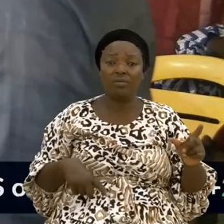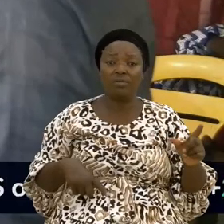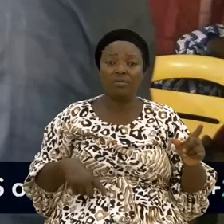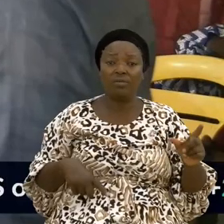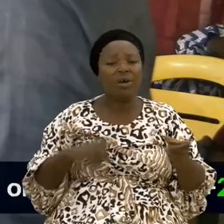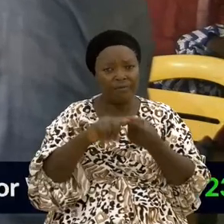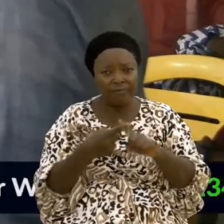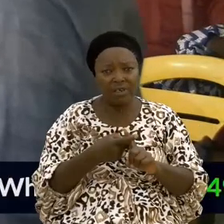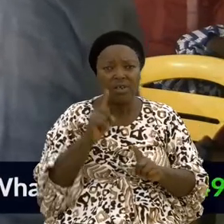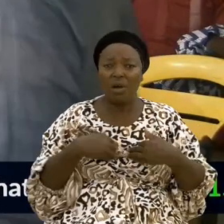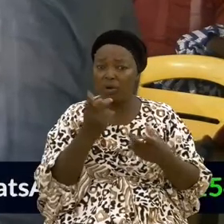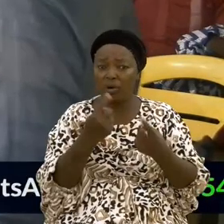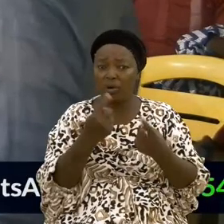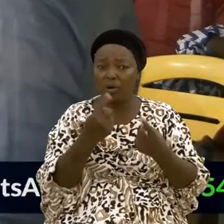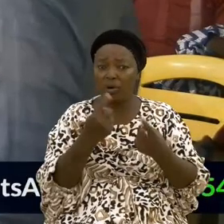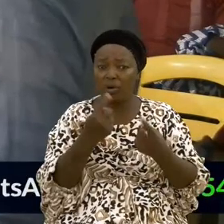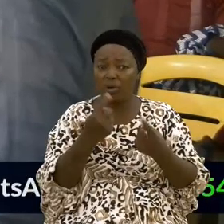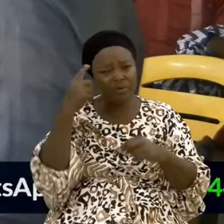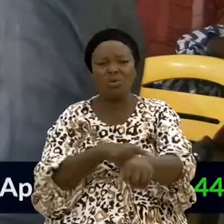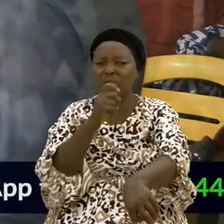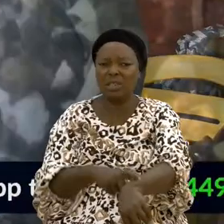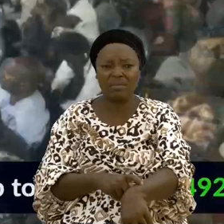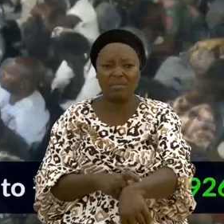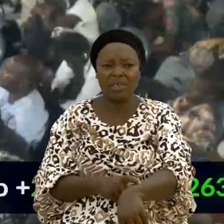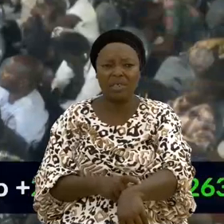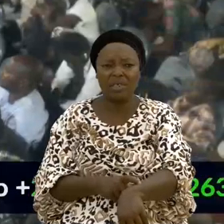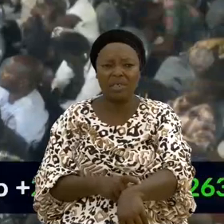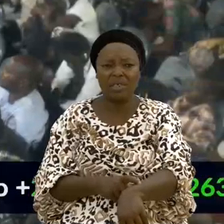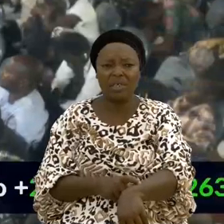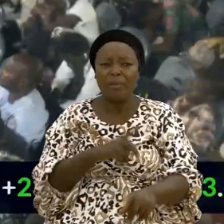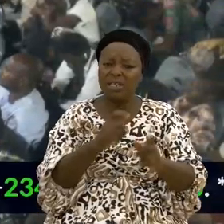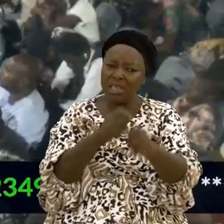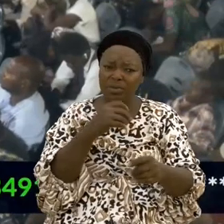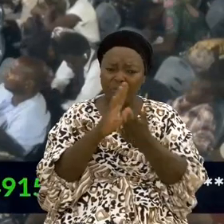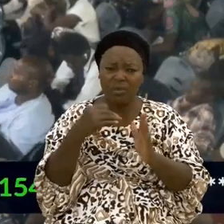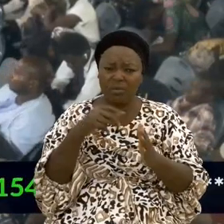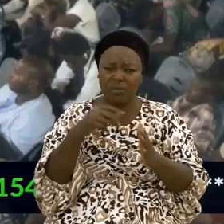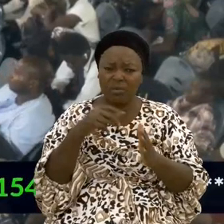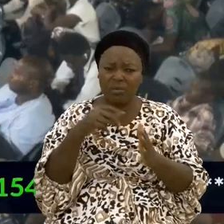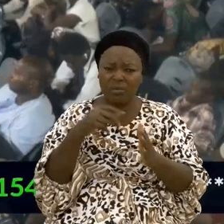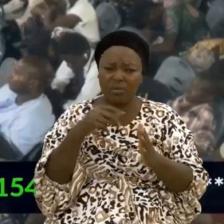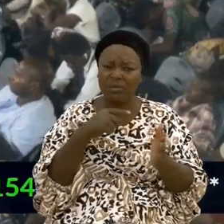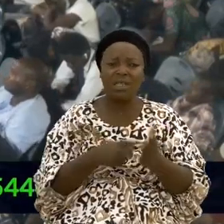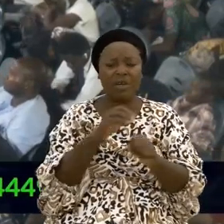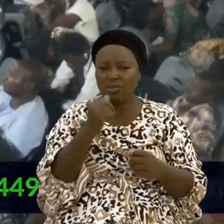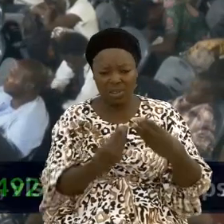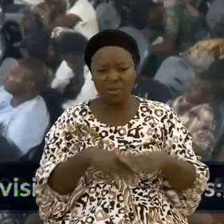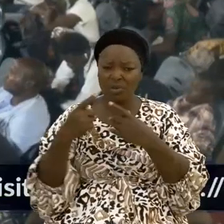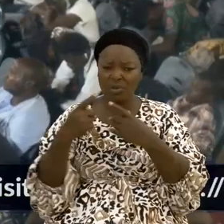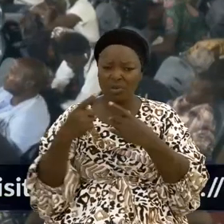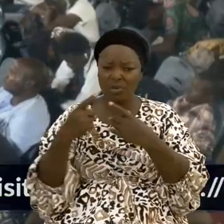Friend, you've been coming for a long time, but the peace of salvation has not settled in your heart. You are here